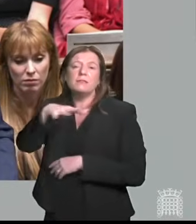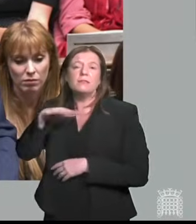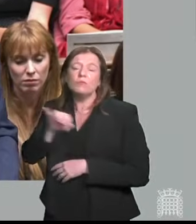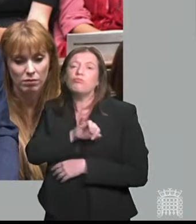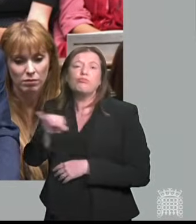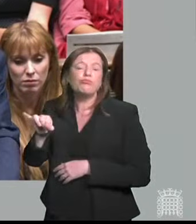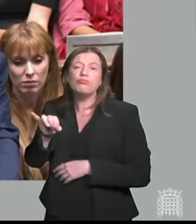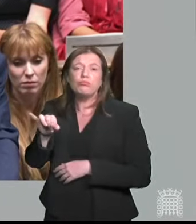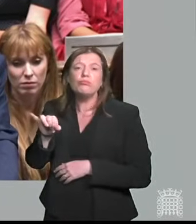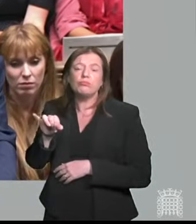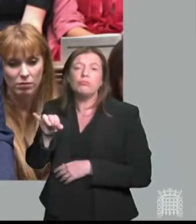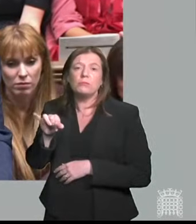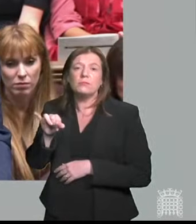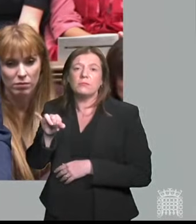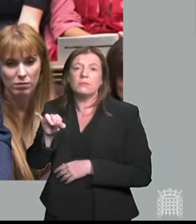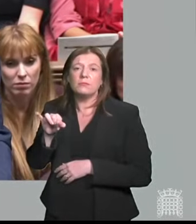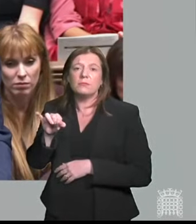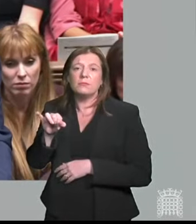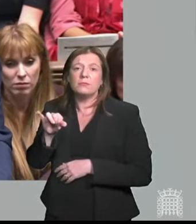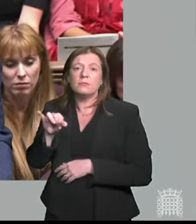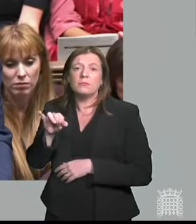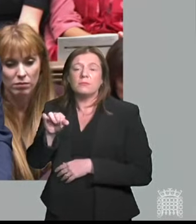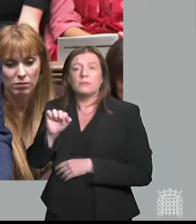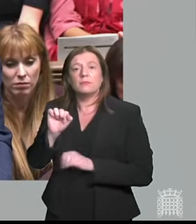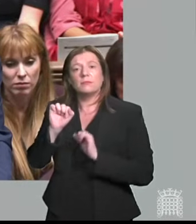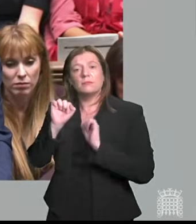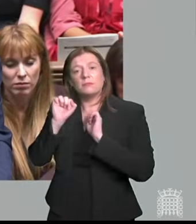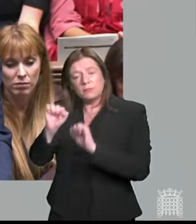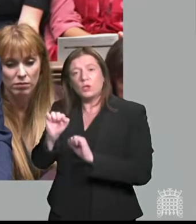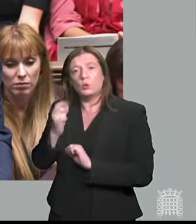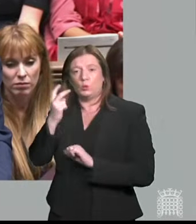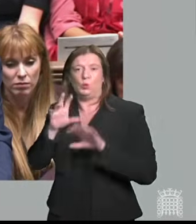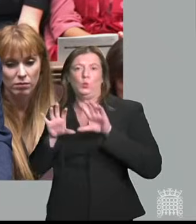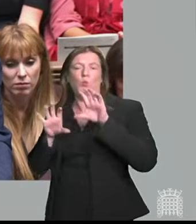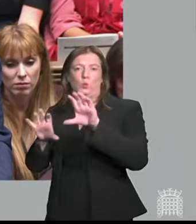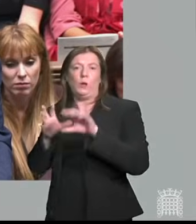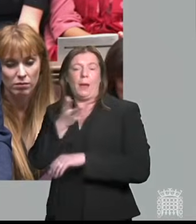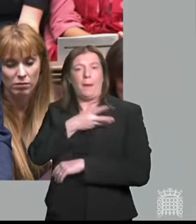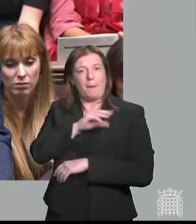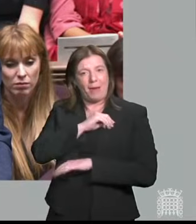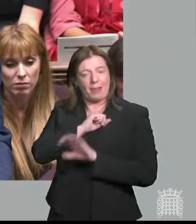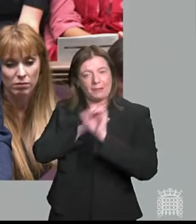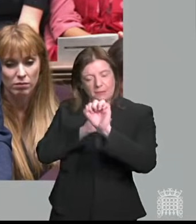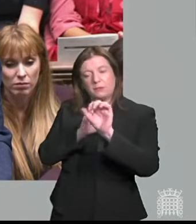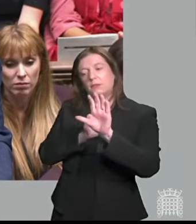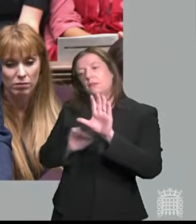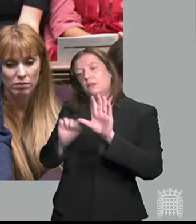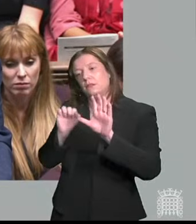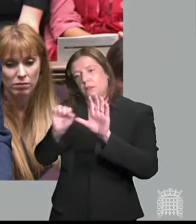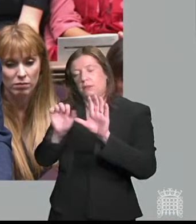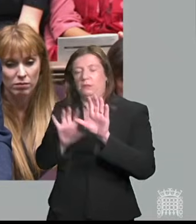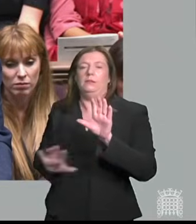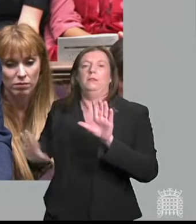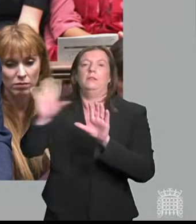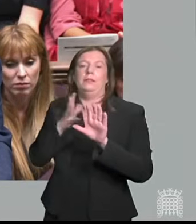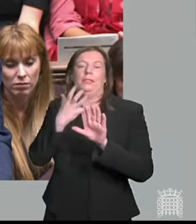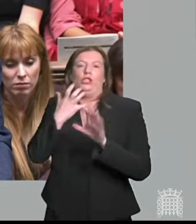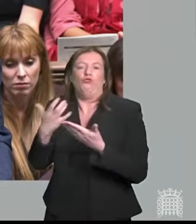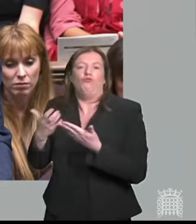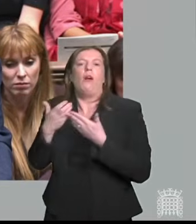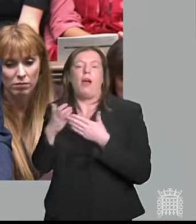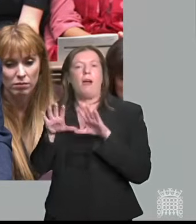for too long. A two-state solution, a Palestinian state alongside a safe and secure